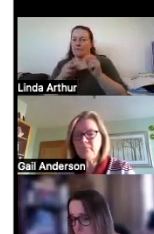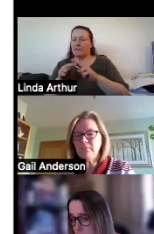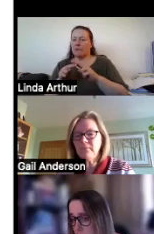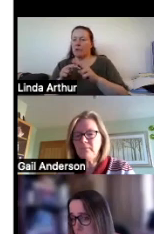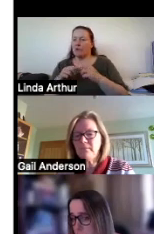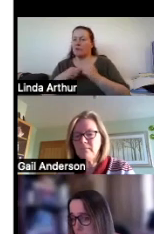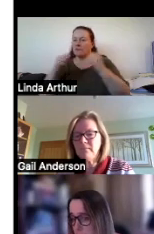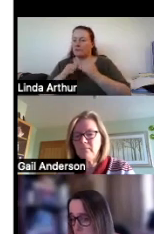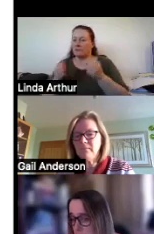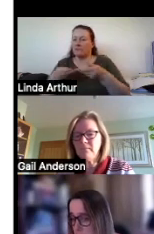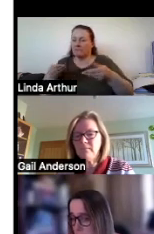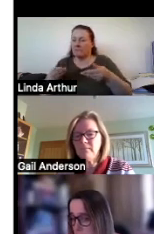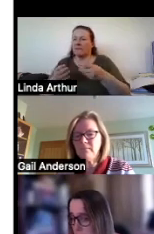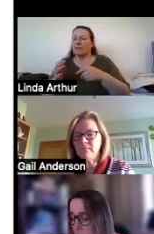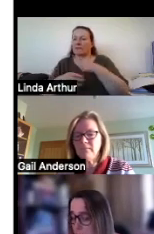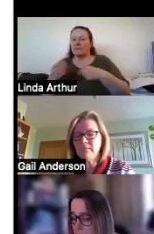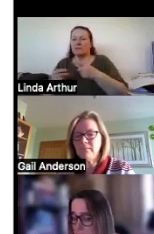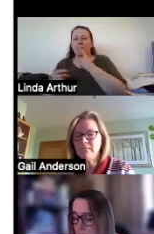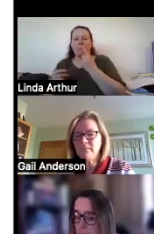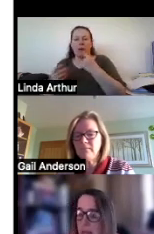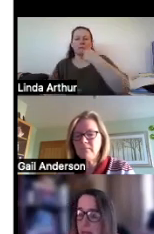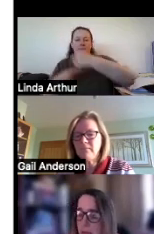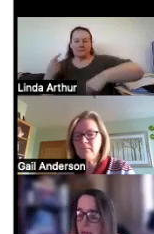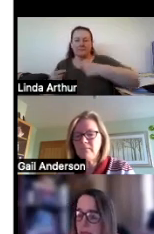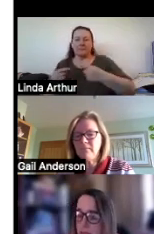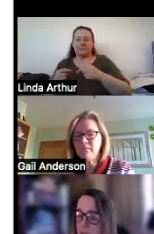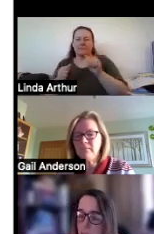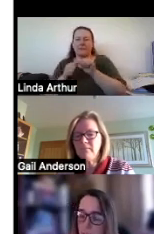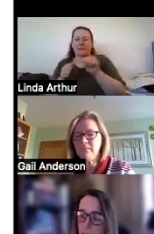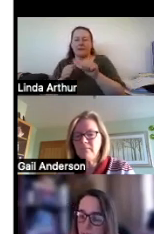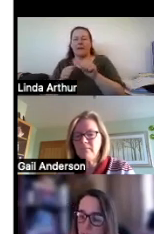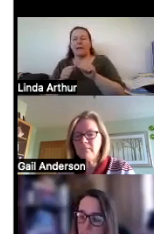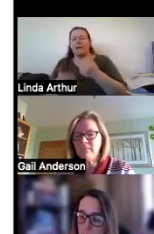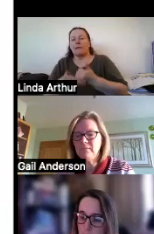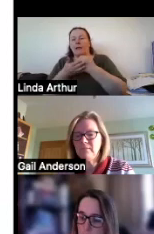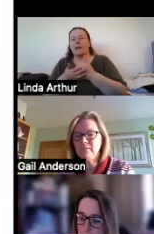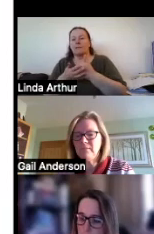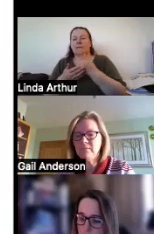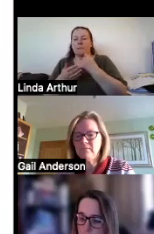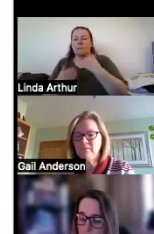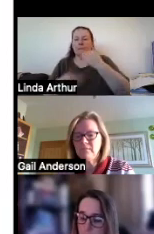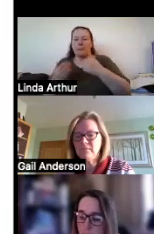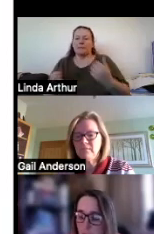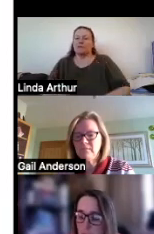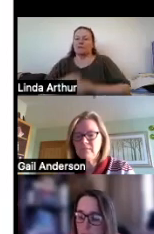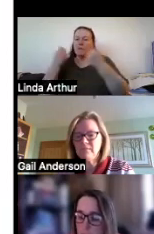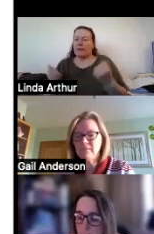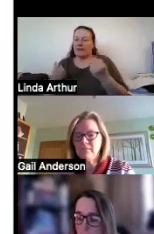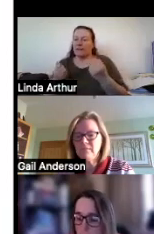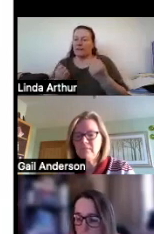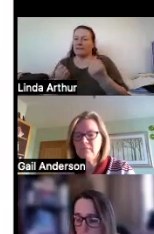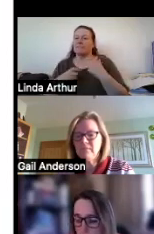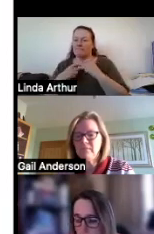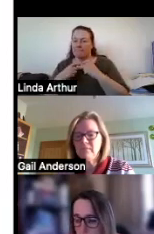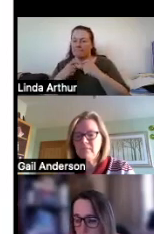because it increases blood flow to the area and enhances the healing process. It restores and improves muscle strength, and the